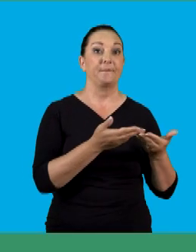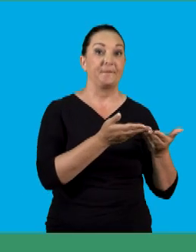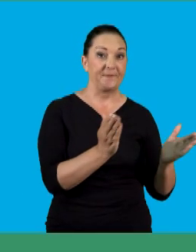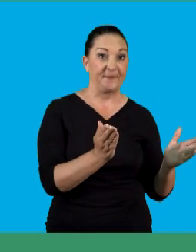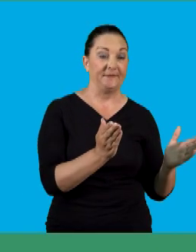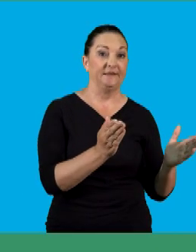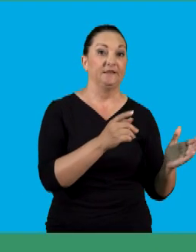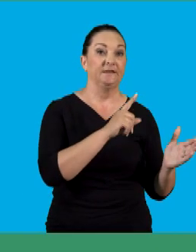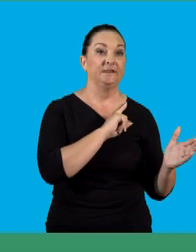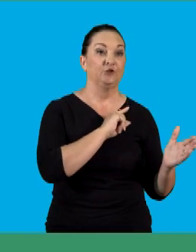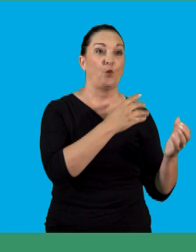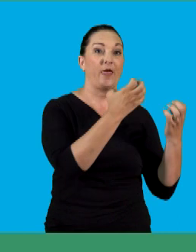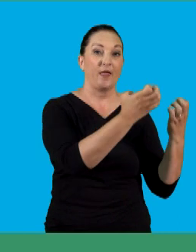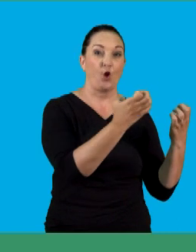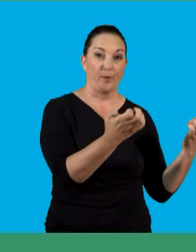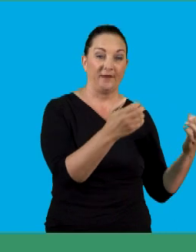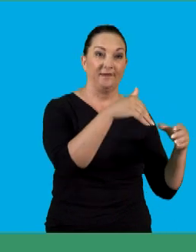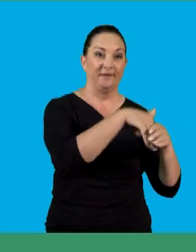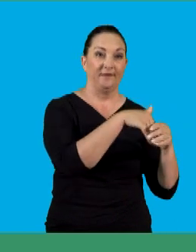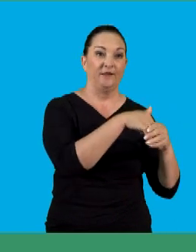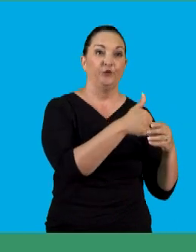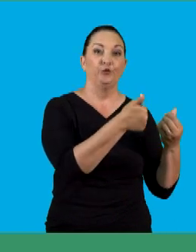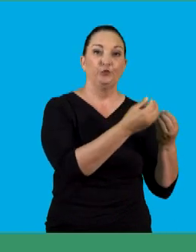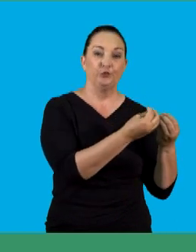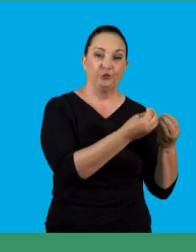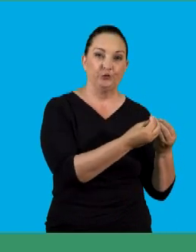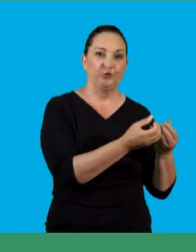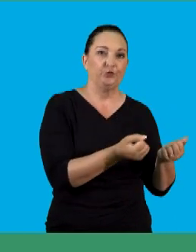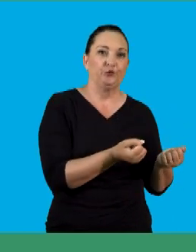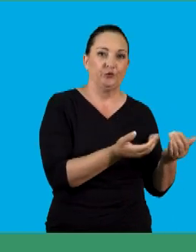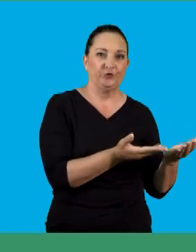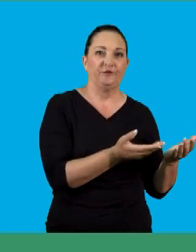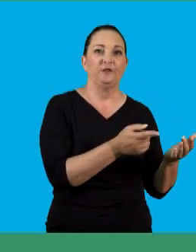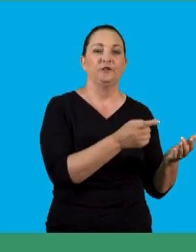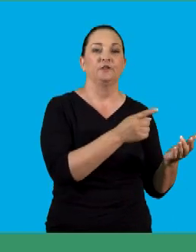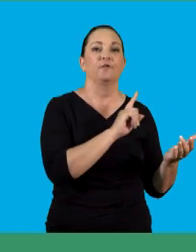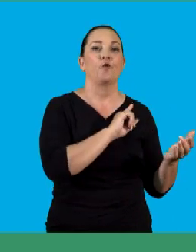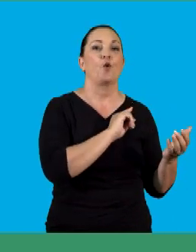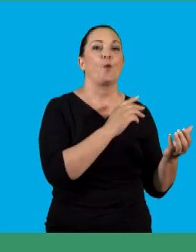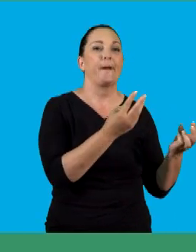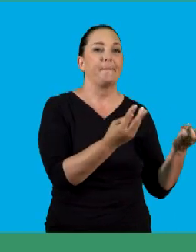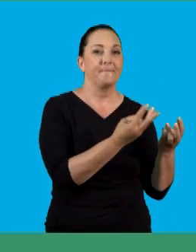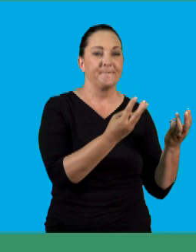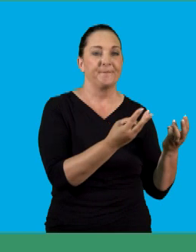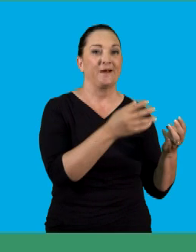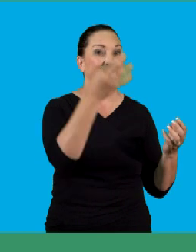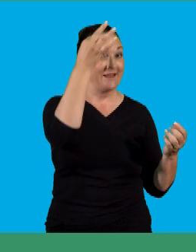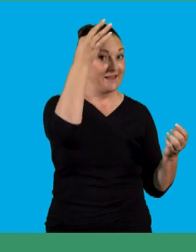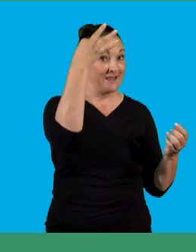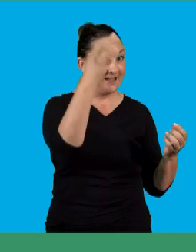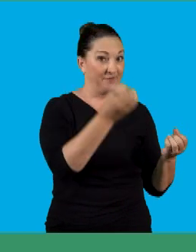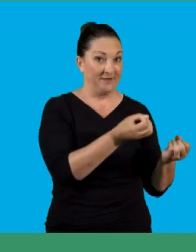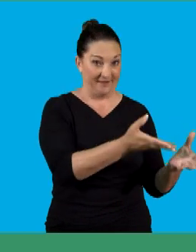sector is part of the economy where goods and services of public interest are provided by